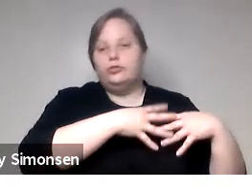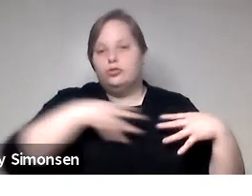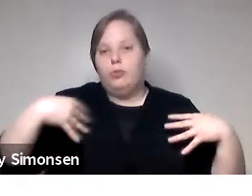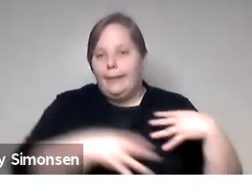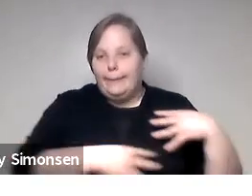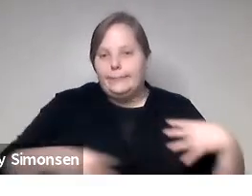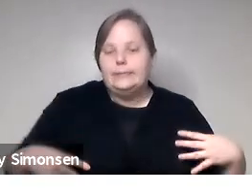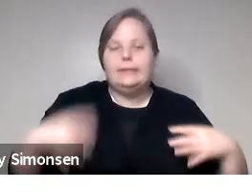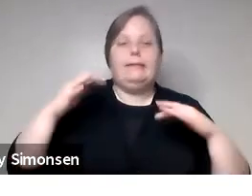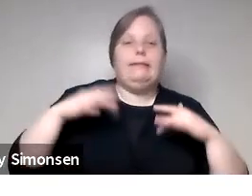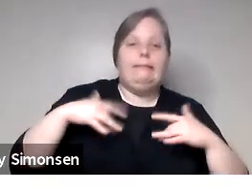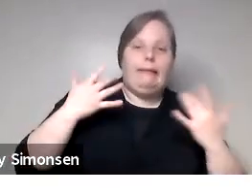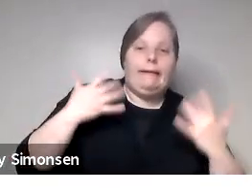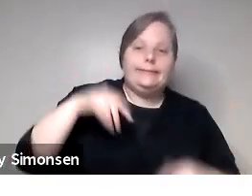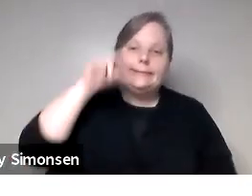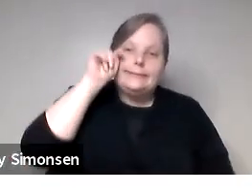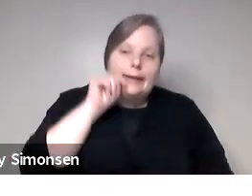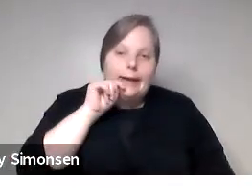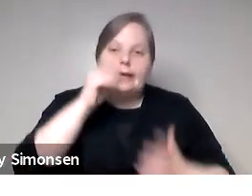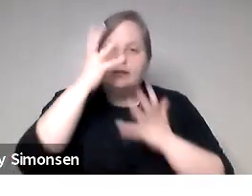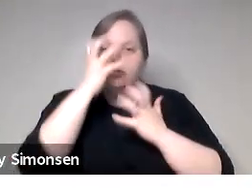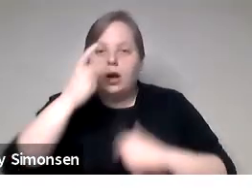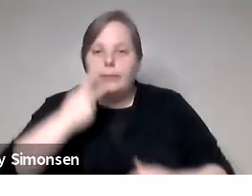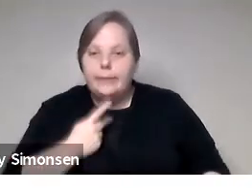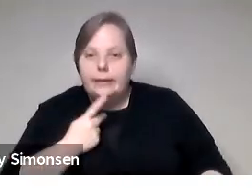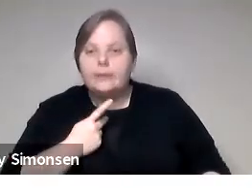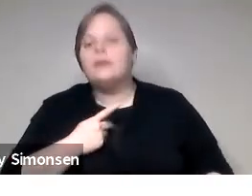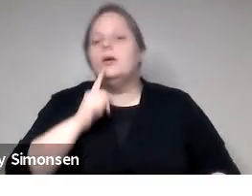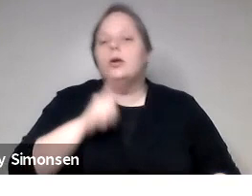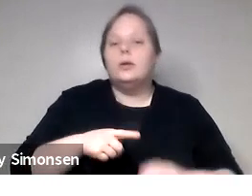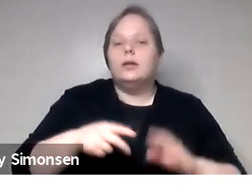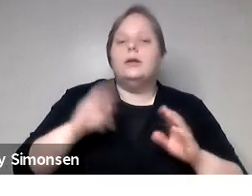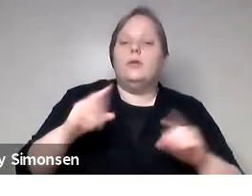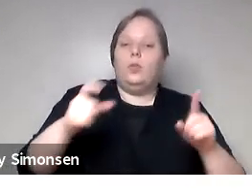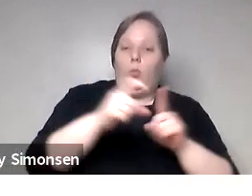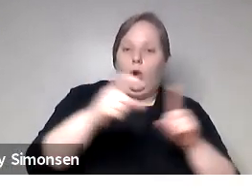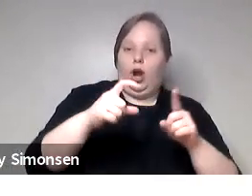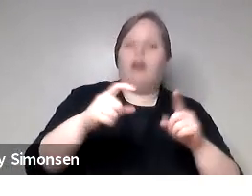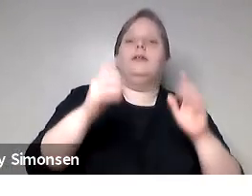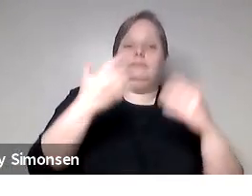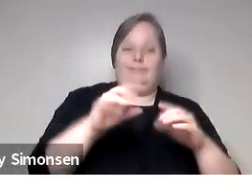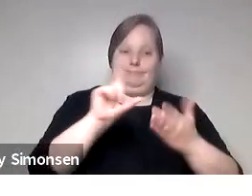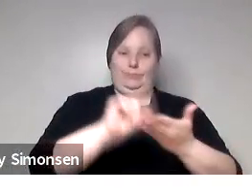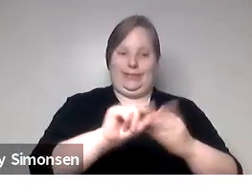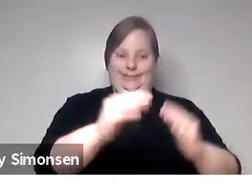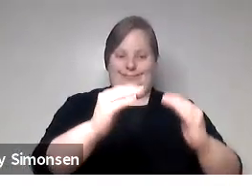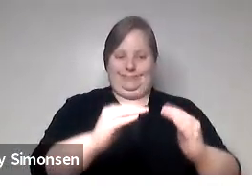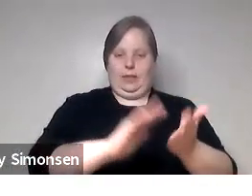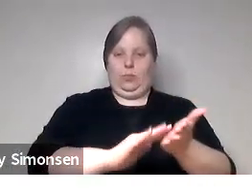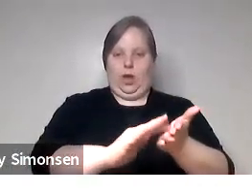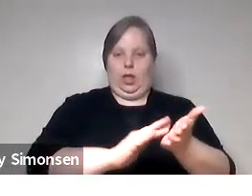pink. Below the word is also the Braille abbreviation for each of those